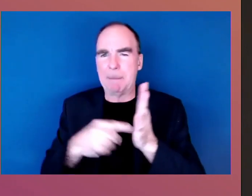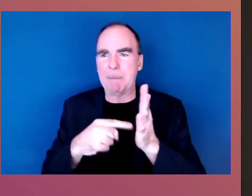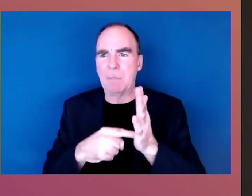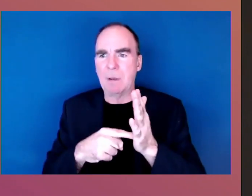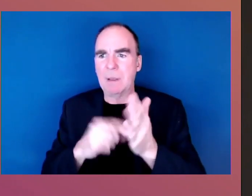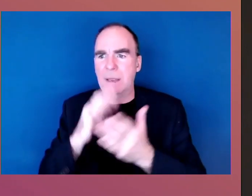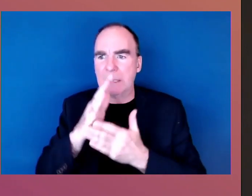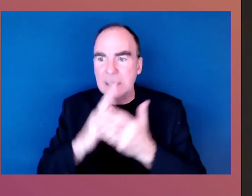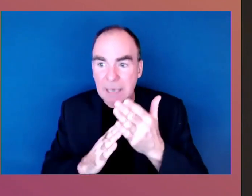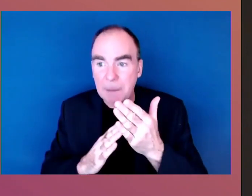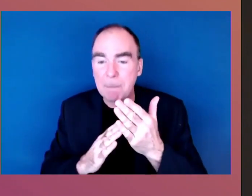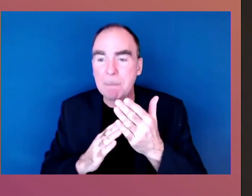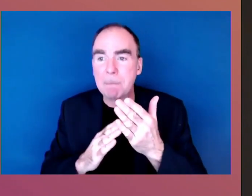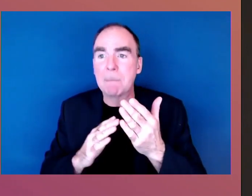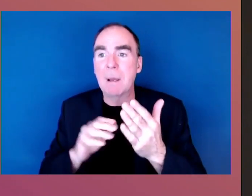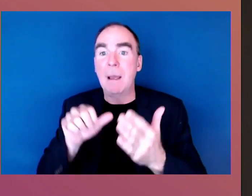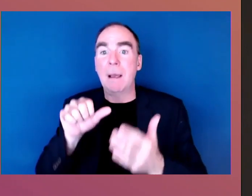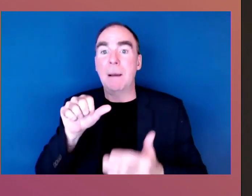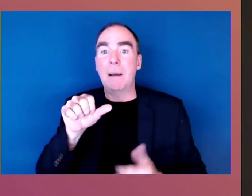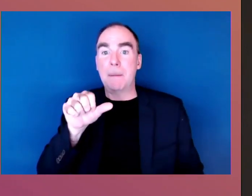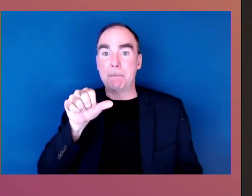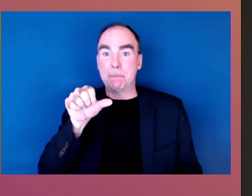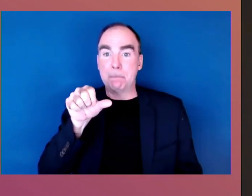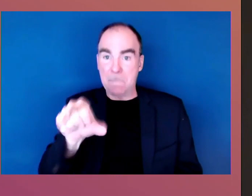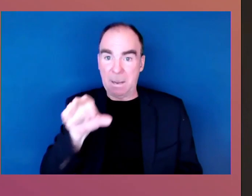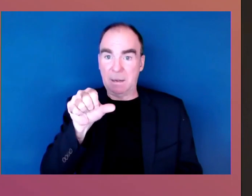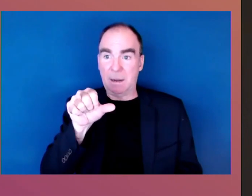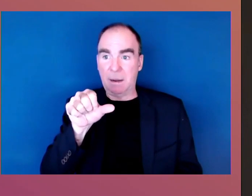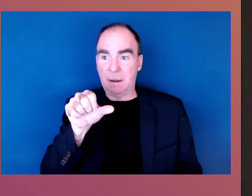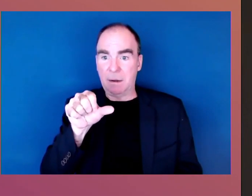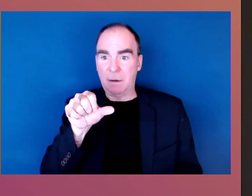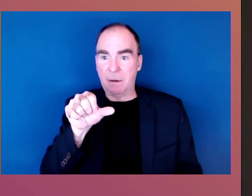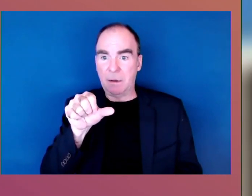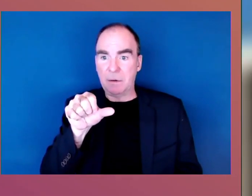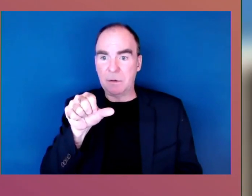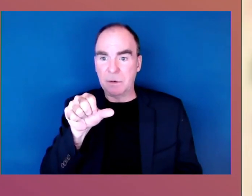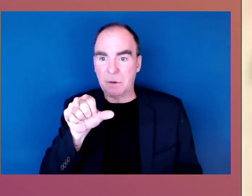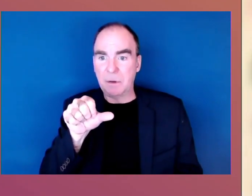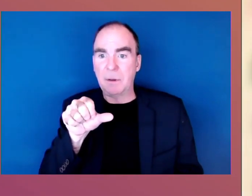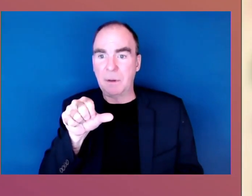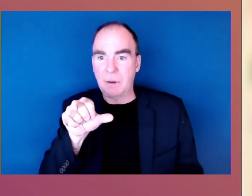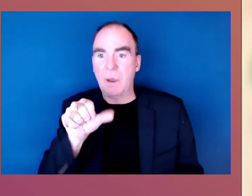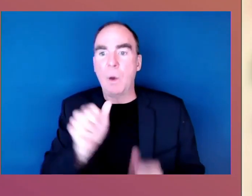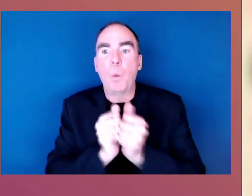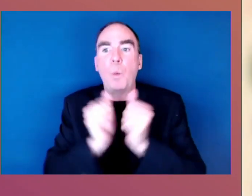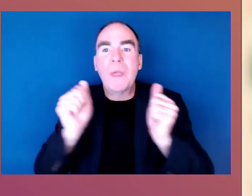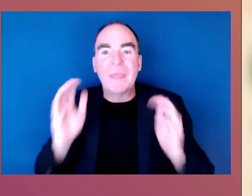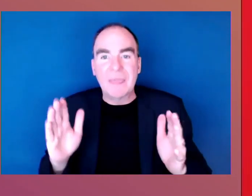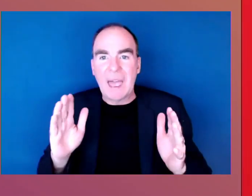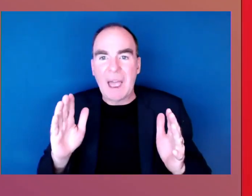first example is buttons without text. Button. Button.